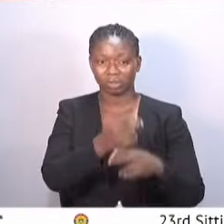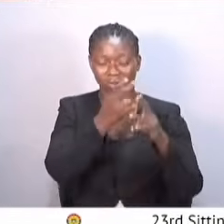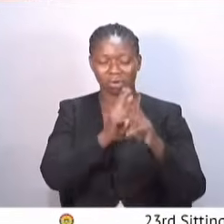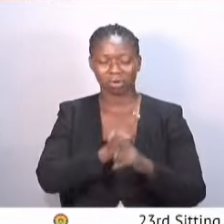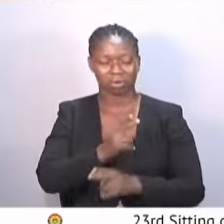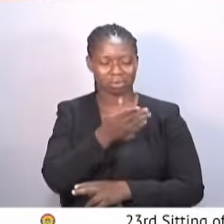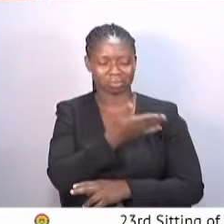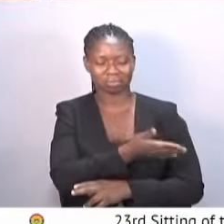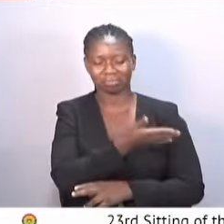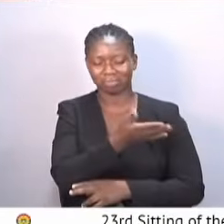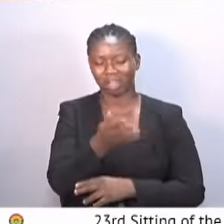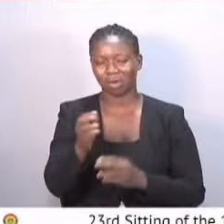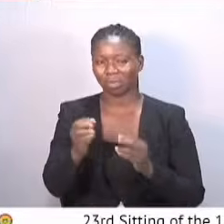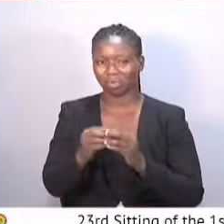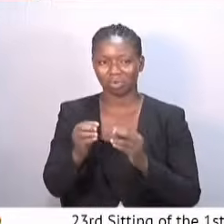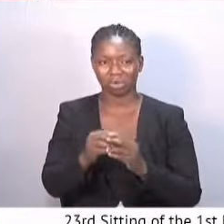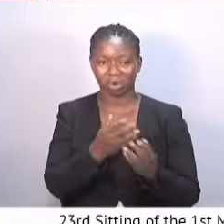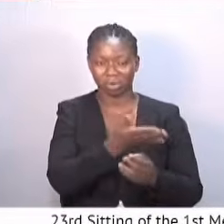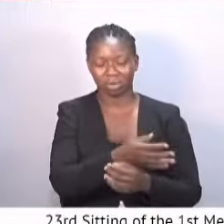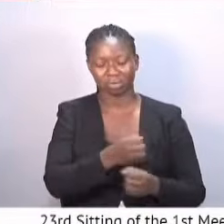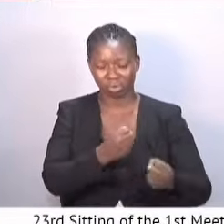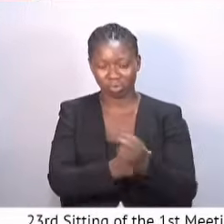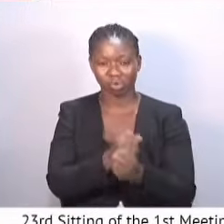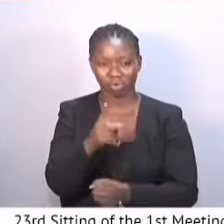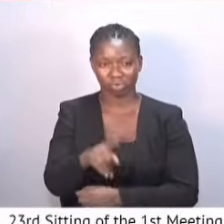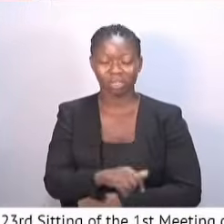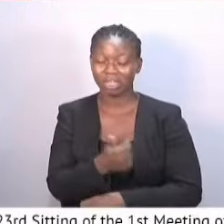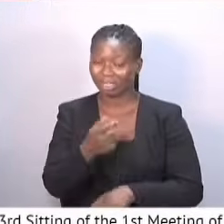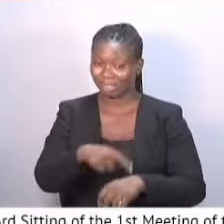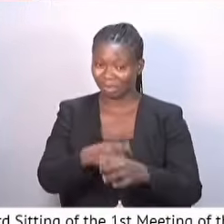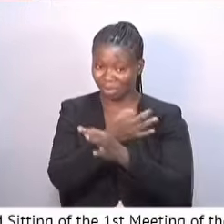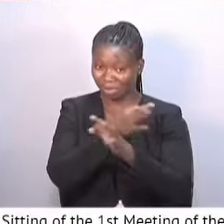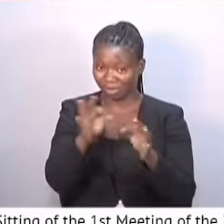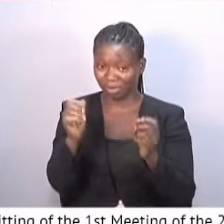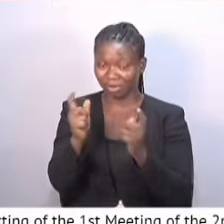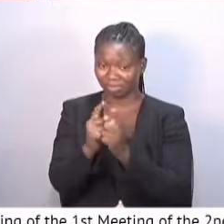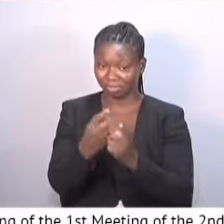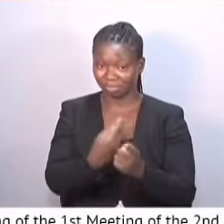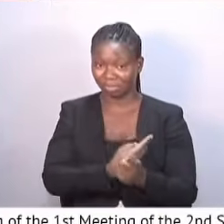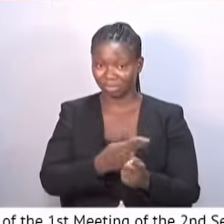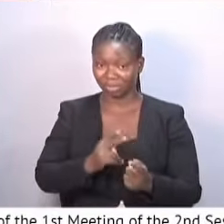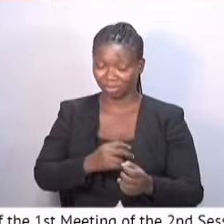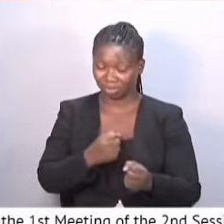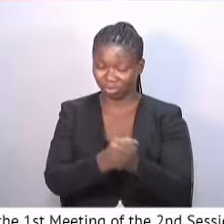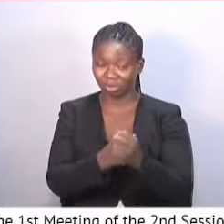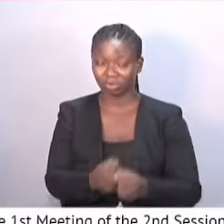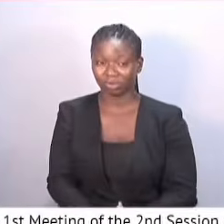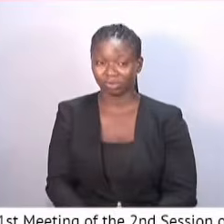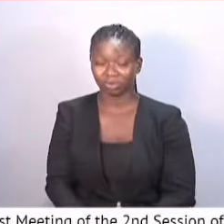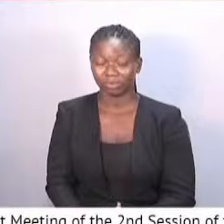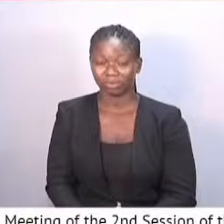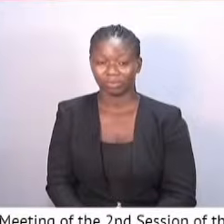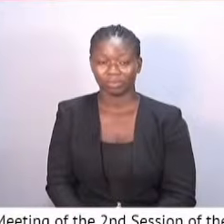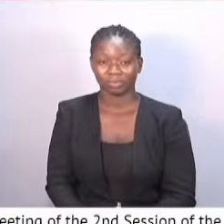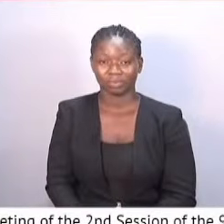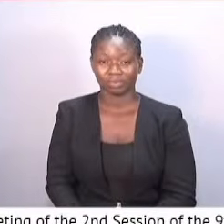Honorable Osenyako is also, we are all available to assist you. Yes.